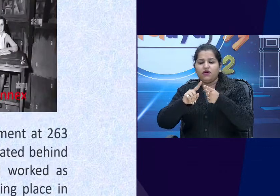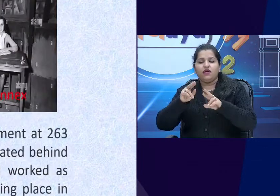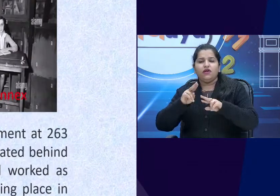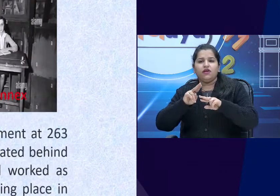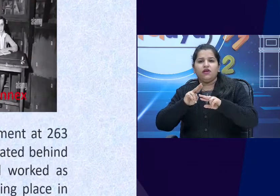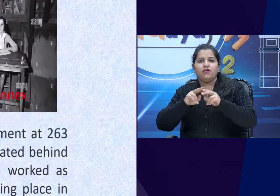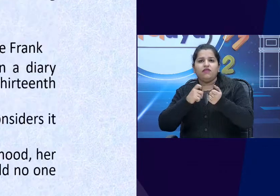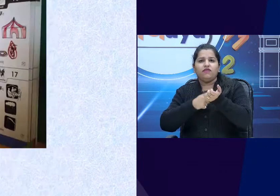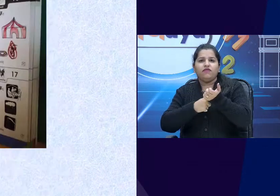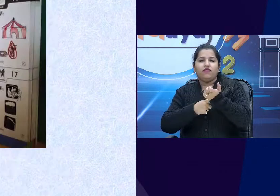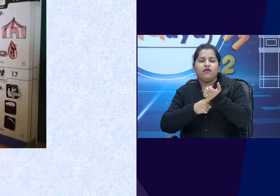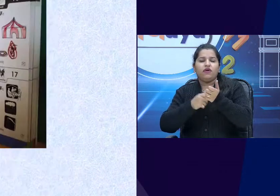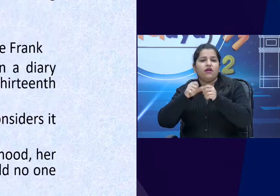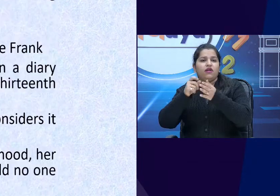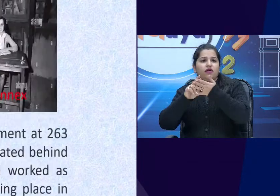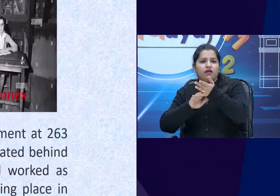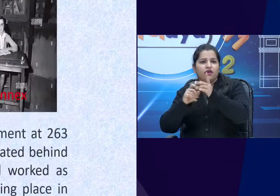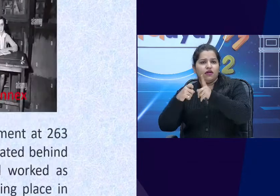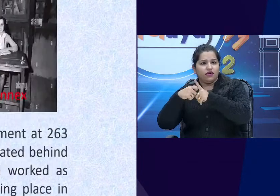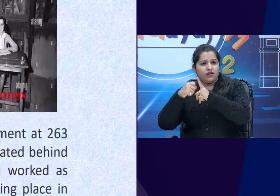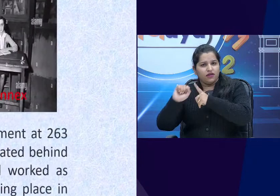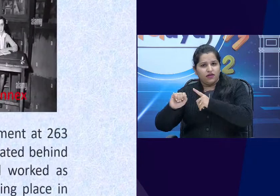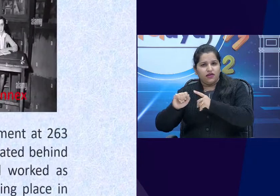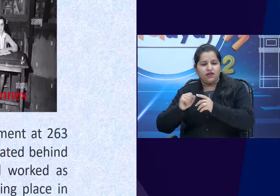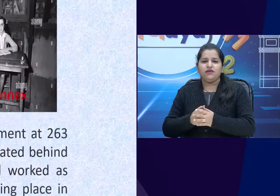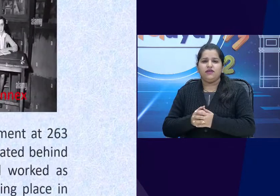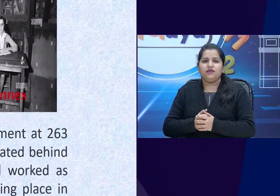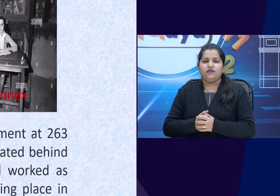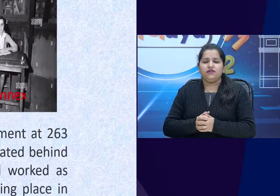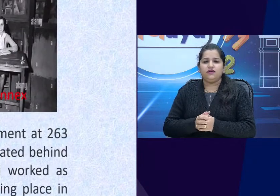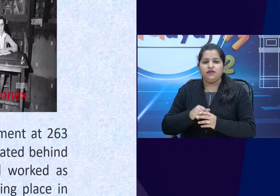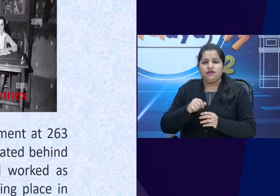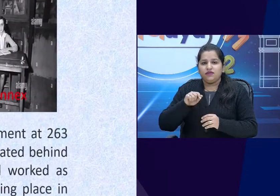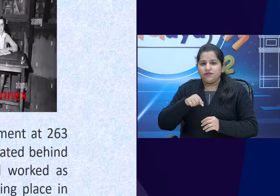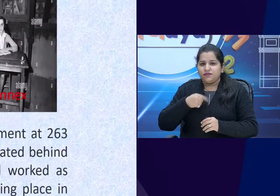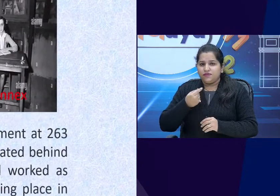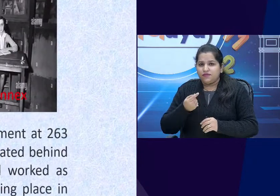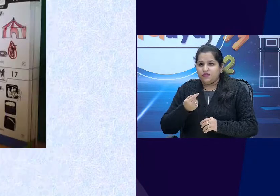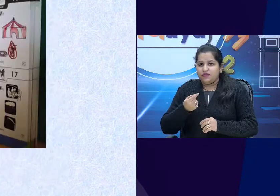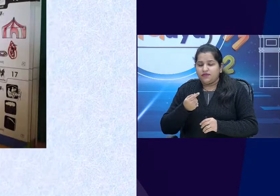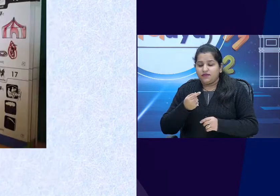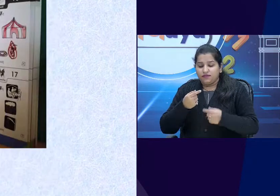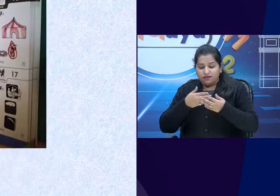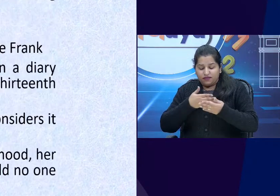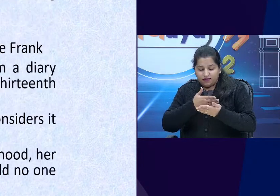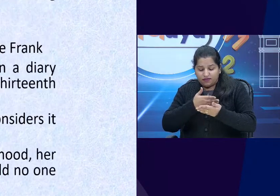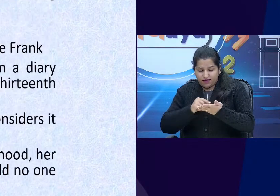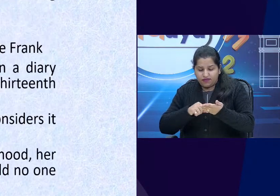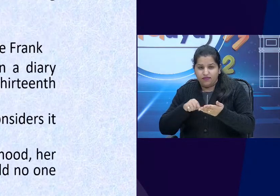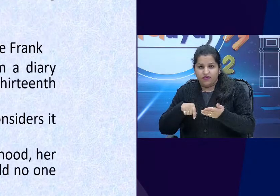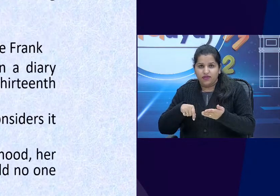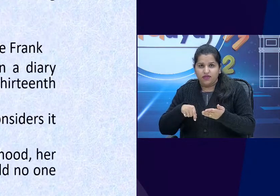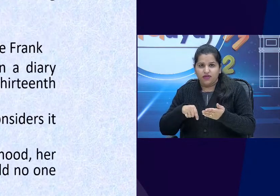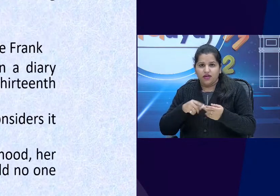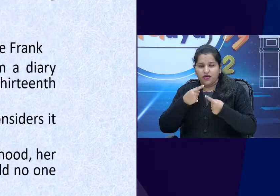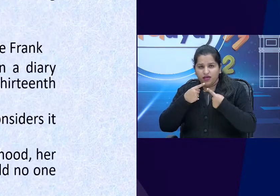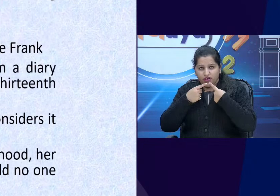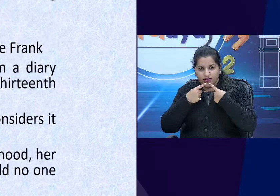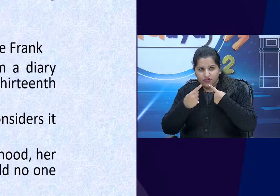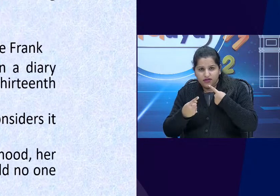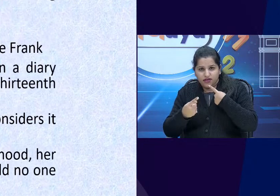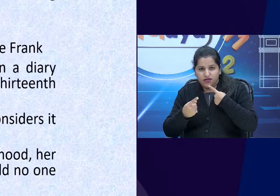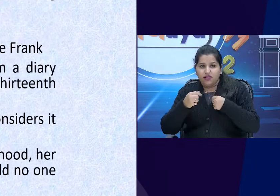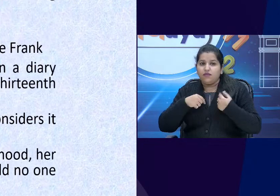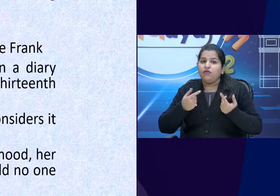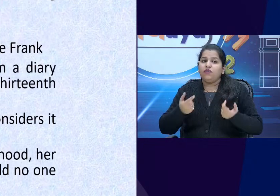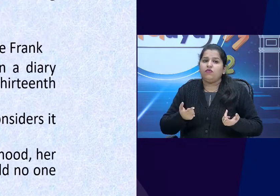Okay, ma'am. Okay. Here now to tell about Anne Frank